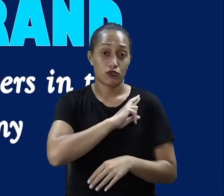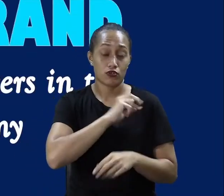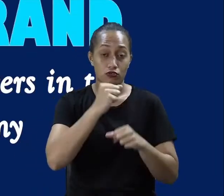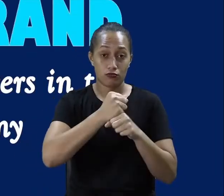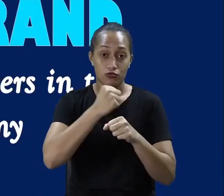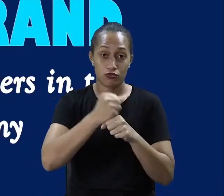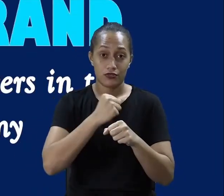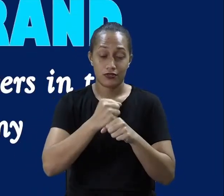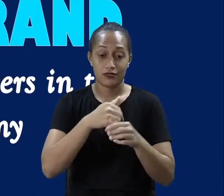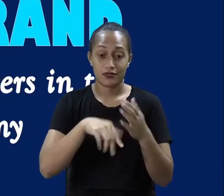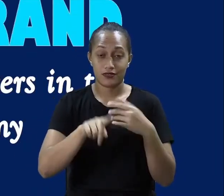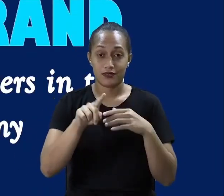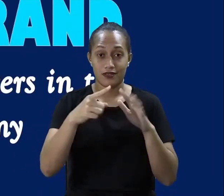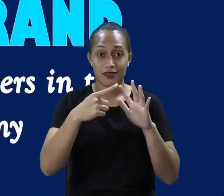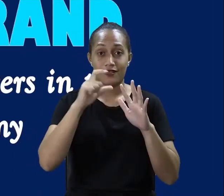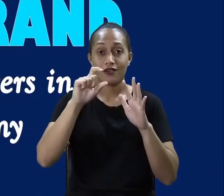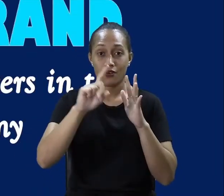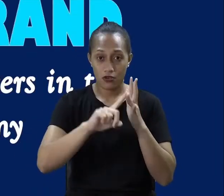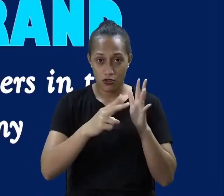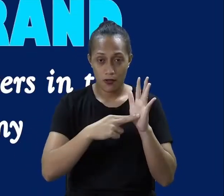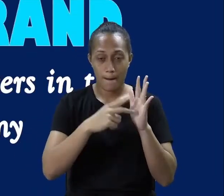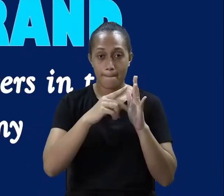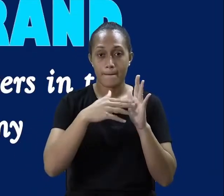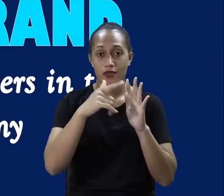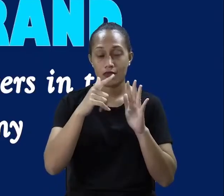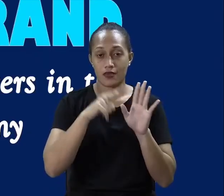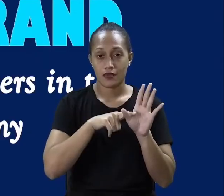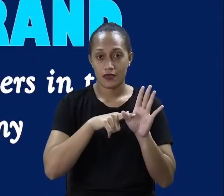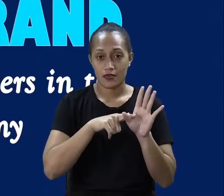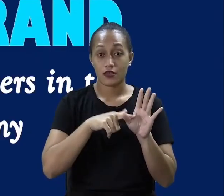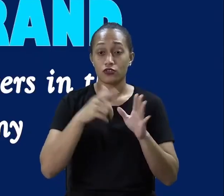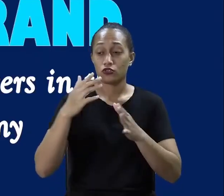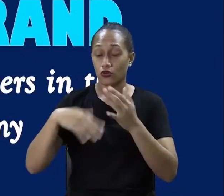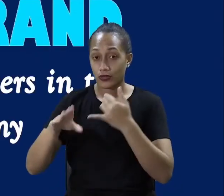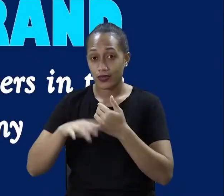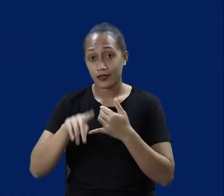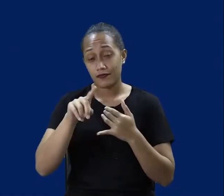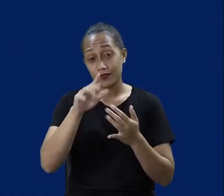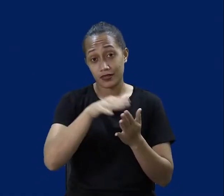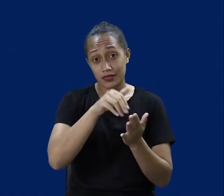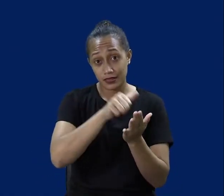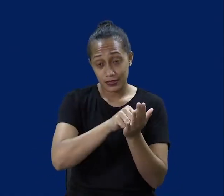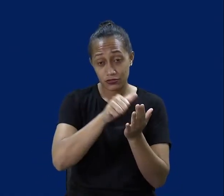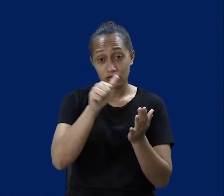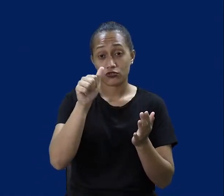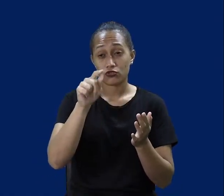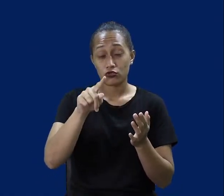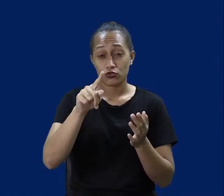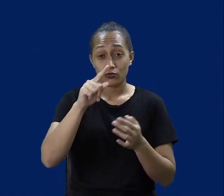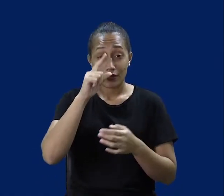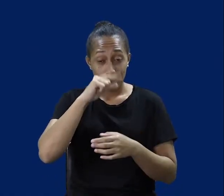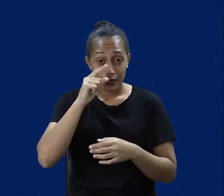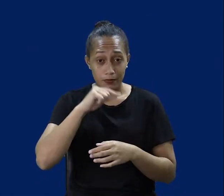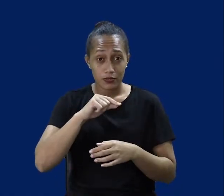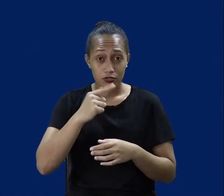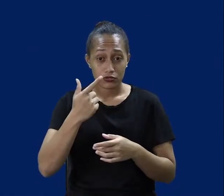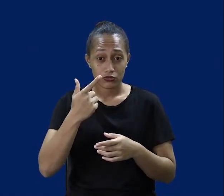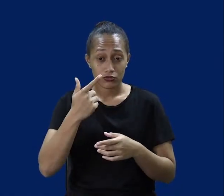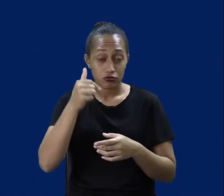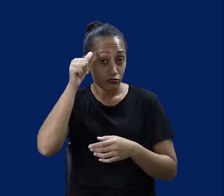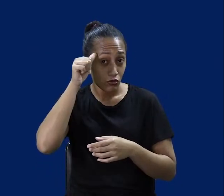the economy. At the end of this lesson, you will be able to define producers in the